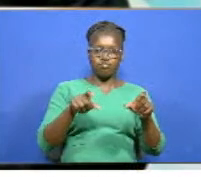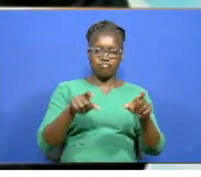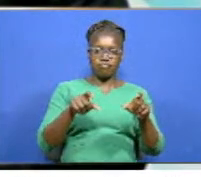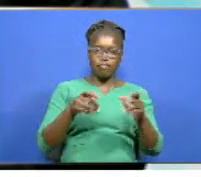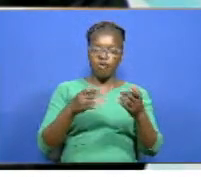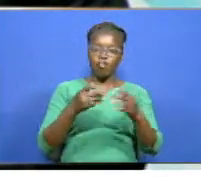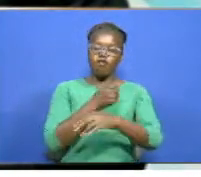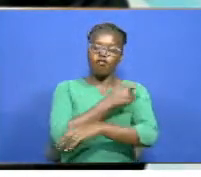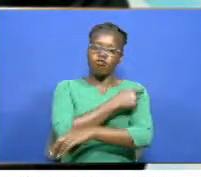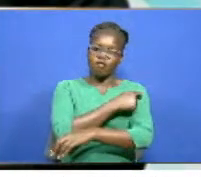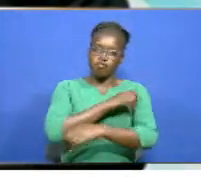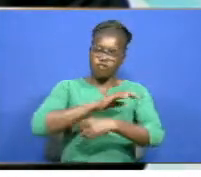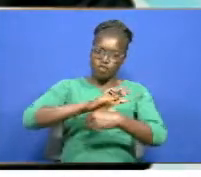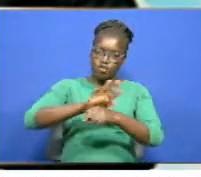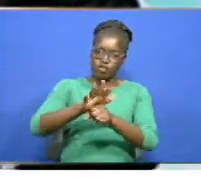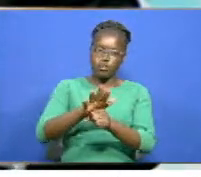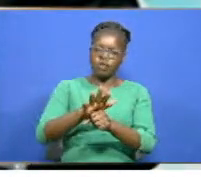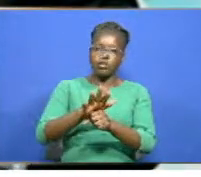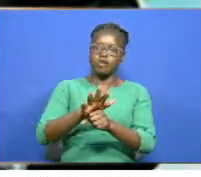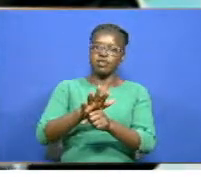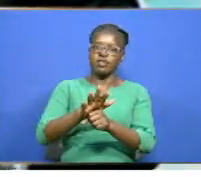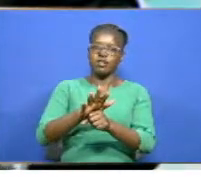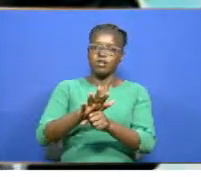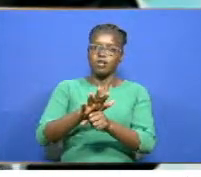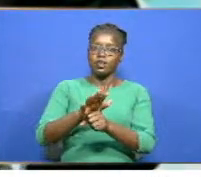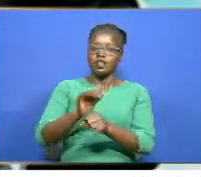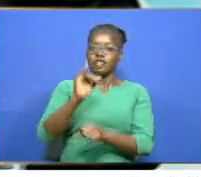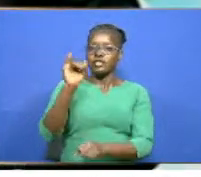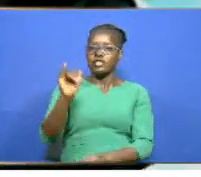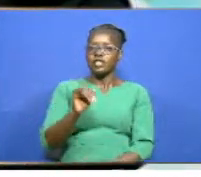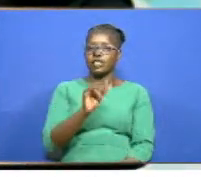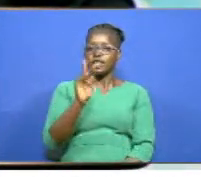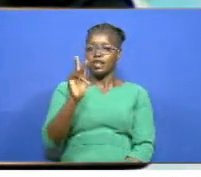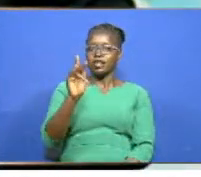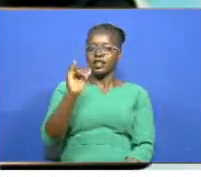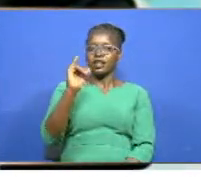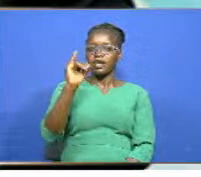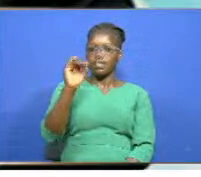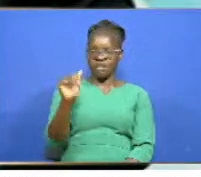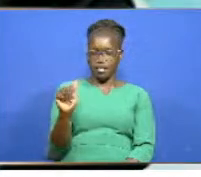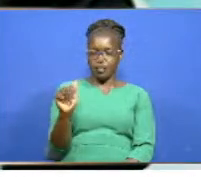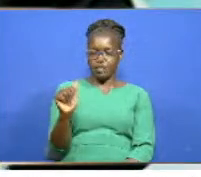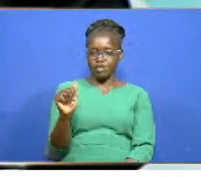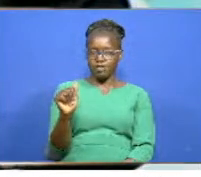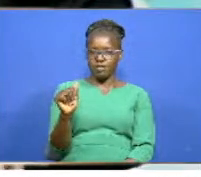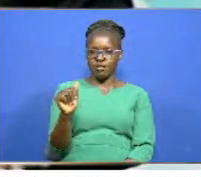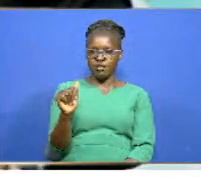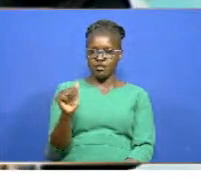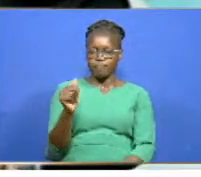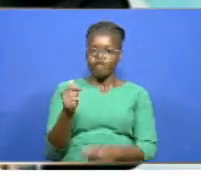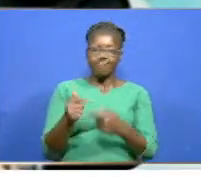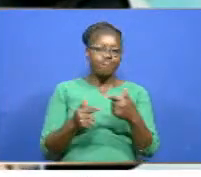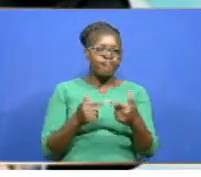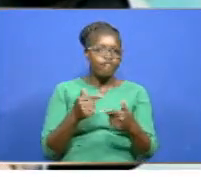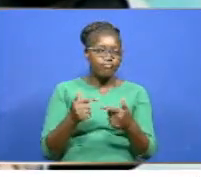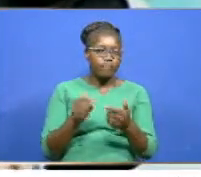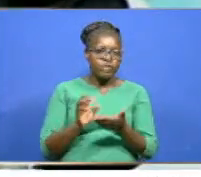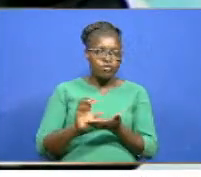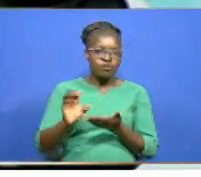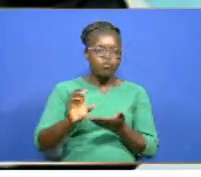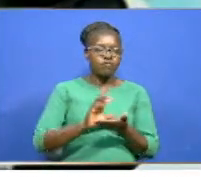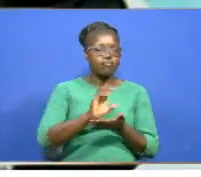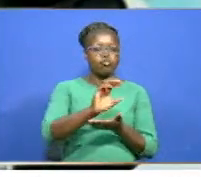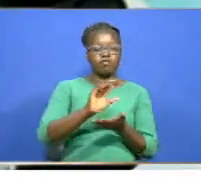AstraZeneca COVID-19 vaccine at the JKIA, and as we've heard that it will be rolled out in the country in the